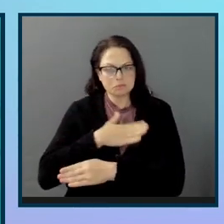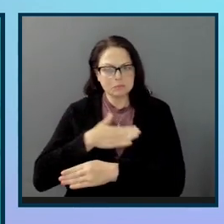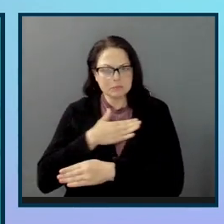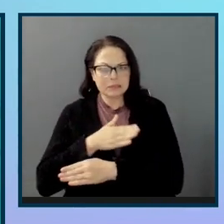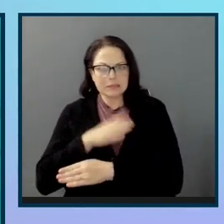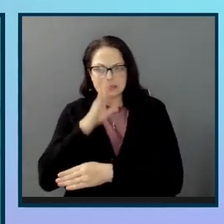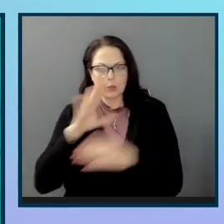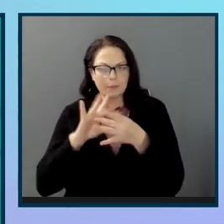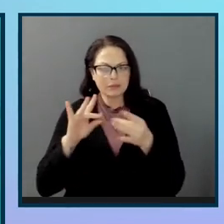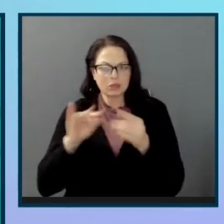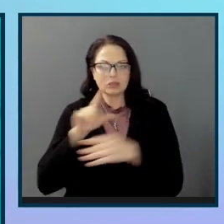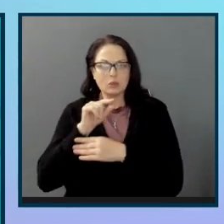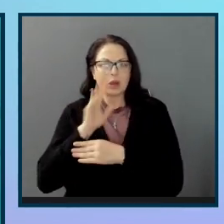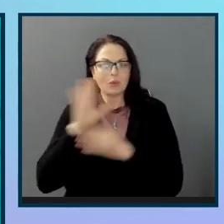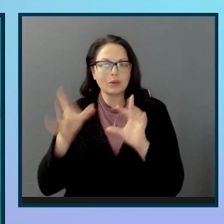you to the right people.